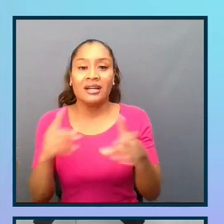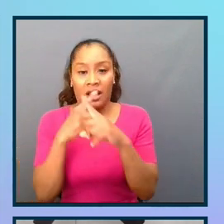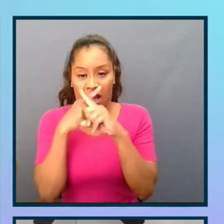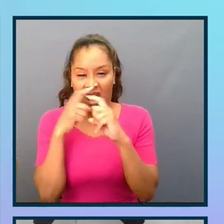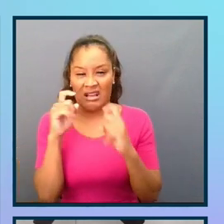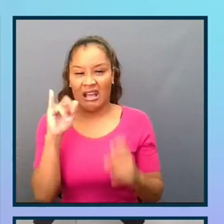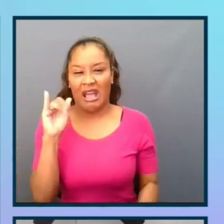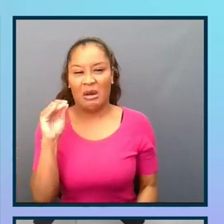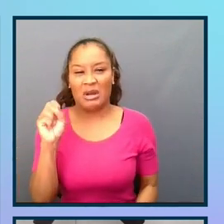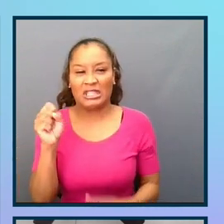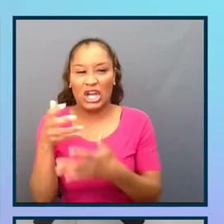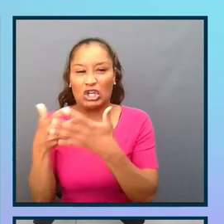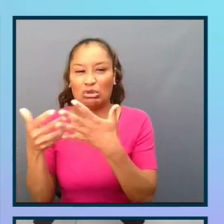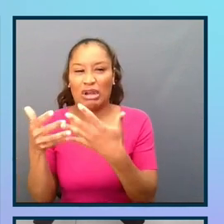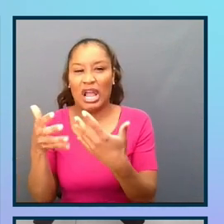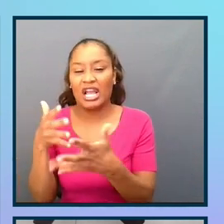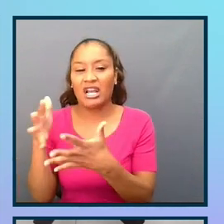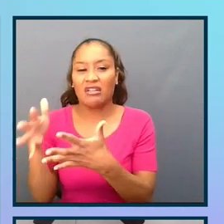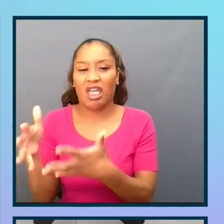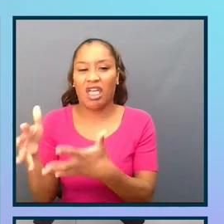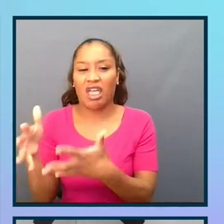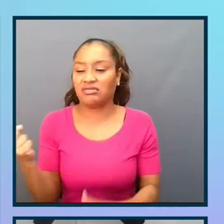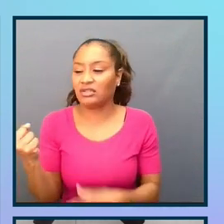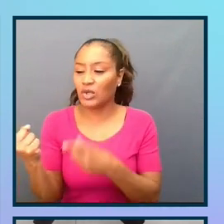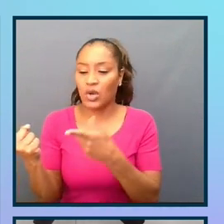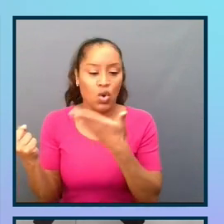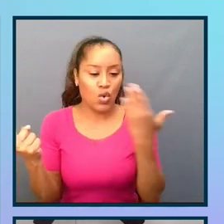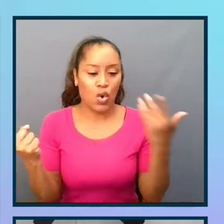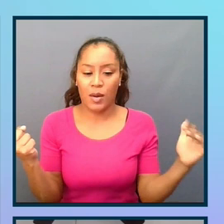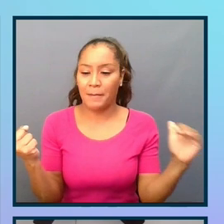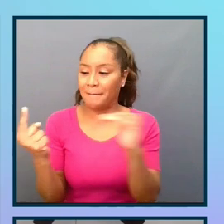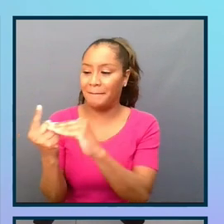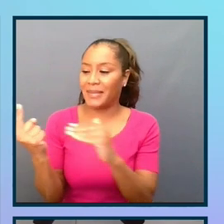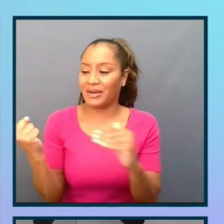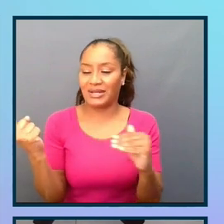gray button is left all on its own with no parity from Android.